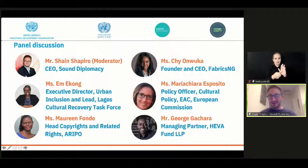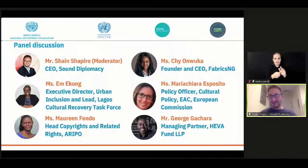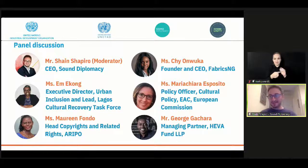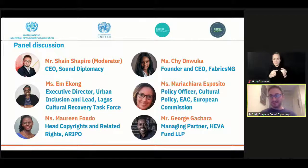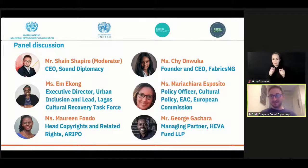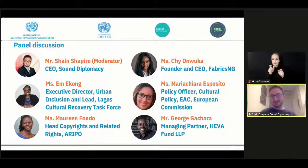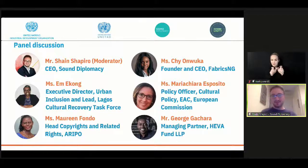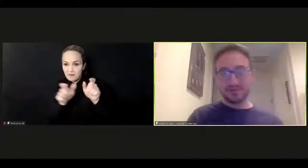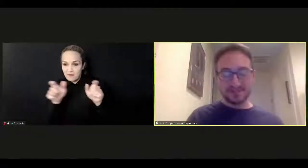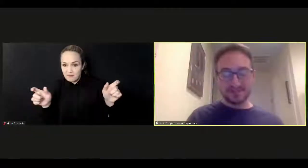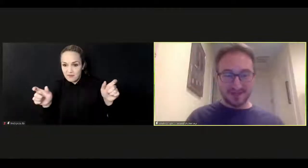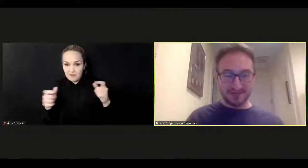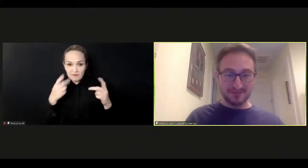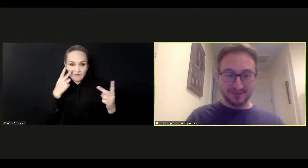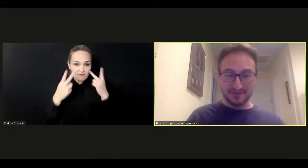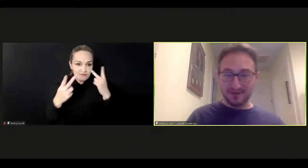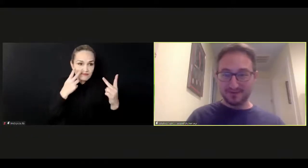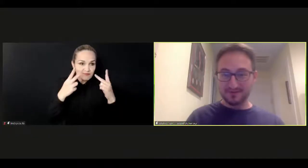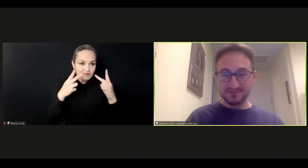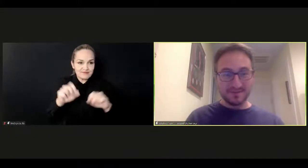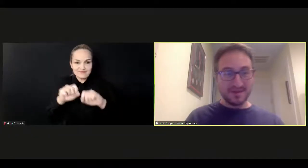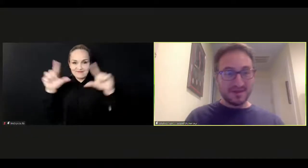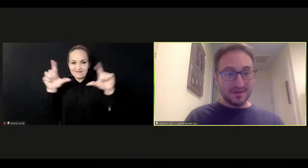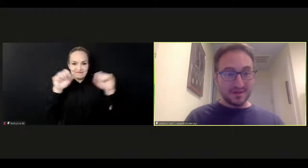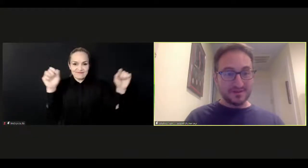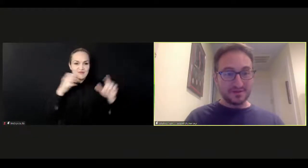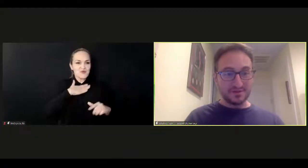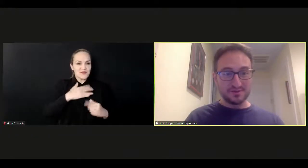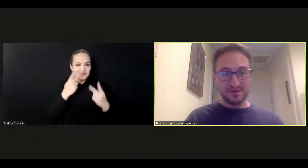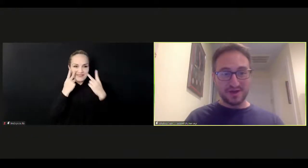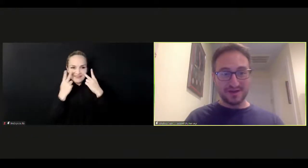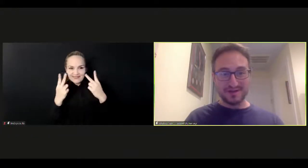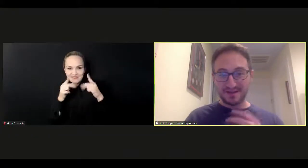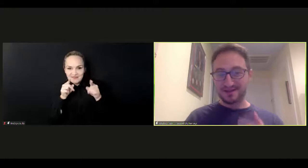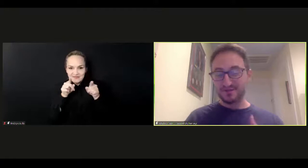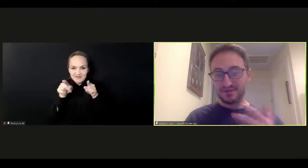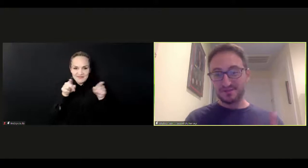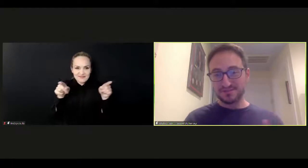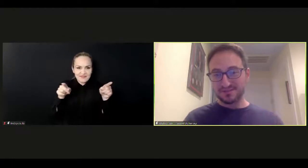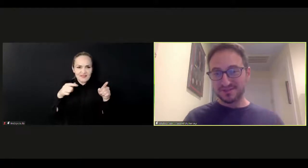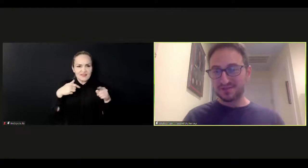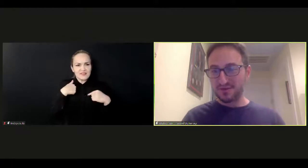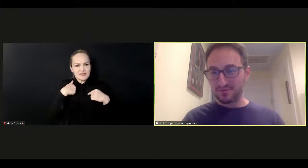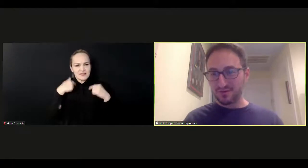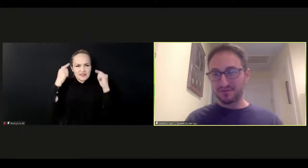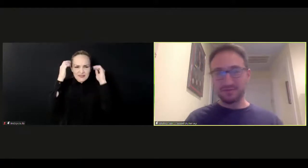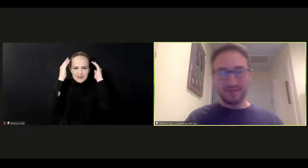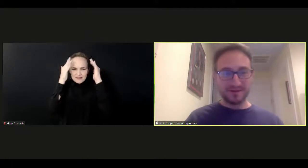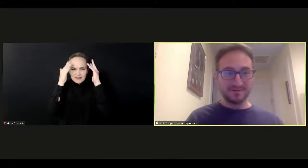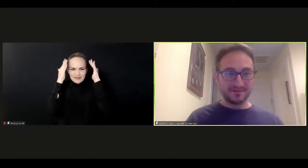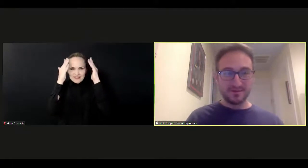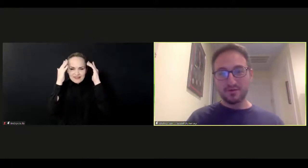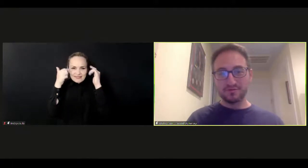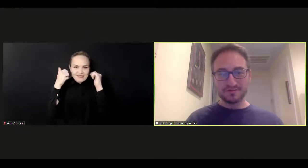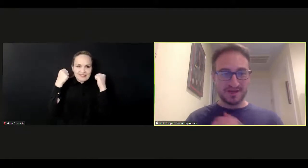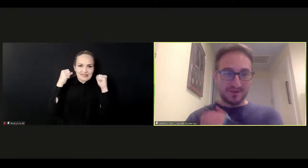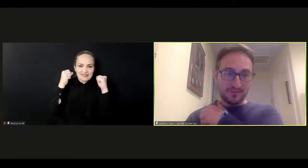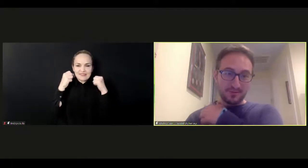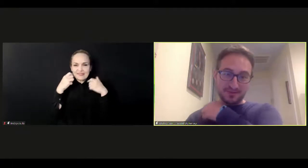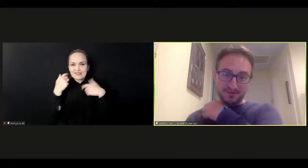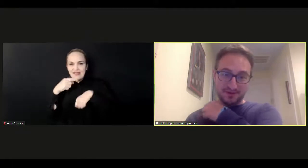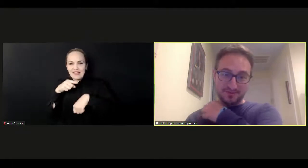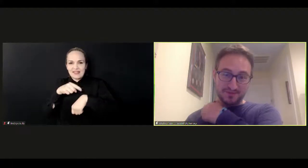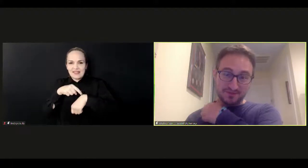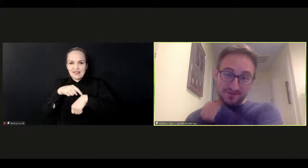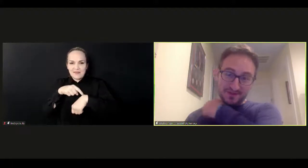And I'm just noticing the time. So I'm going to try to get through this. But just to our wonderful panel, if you go over time,